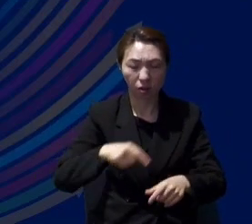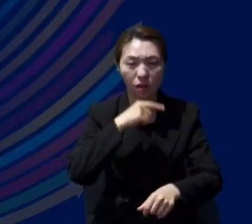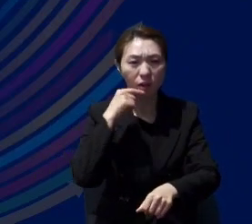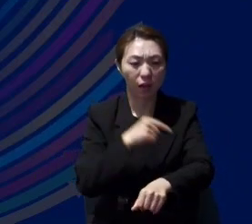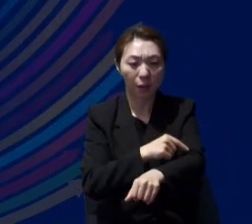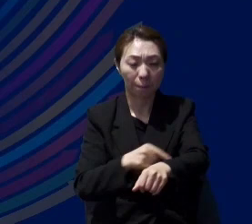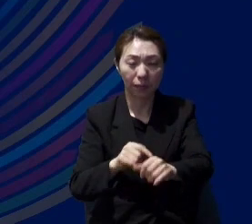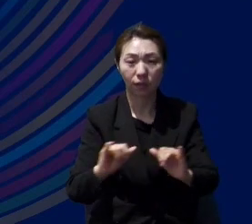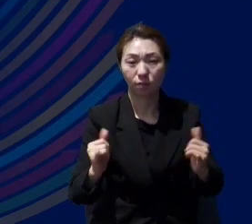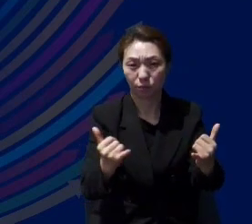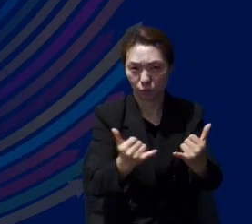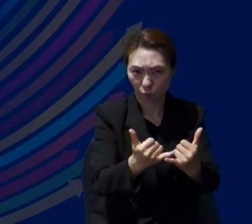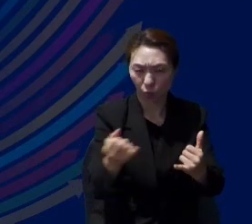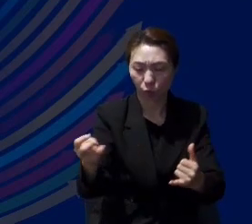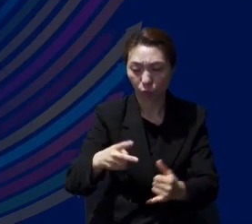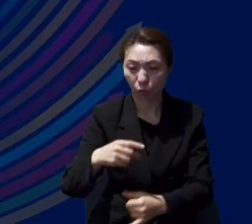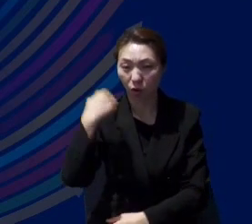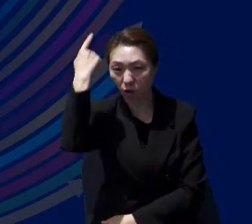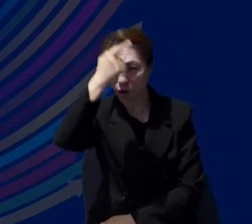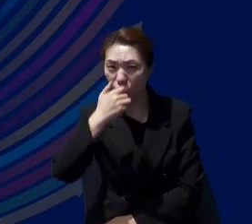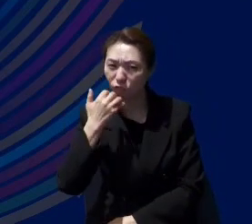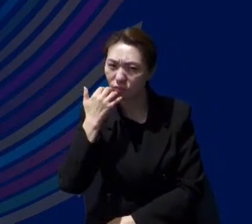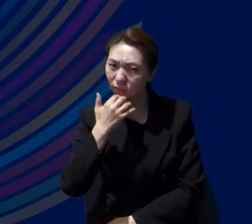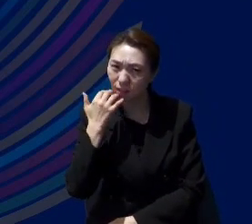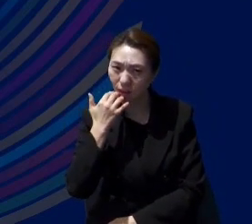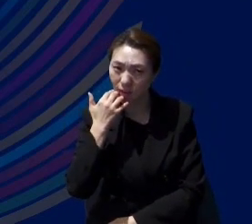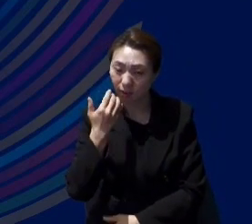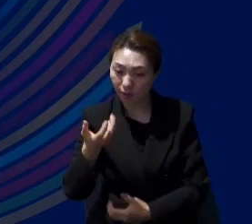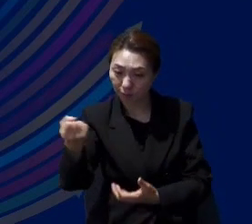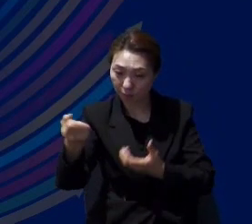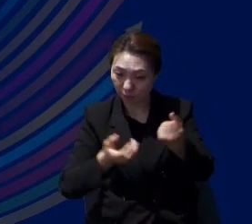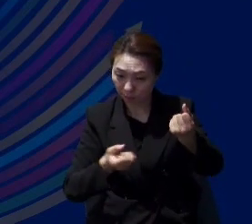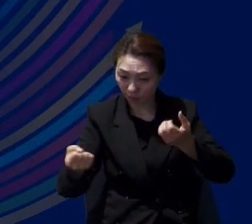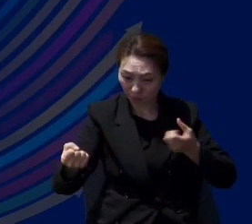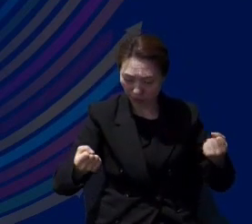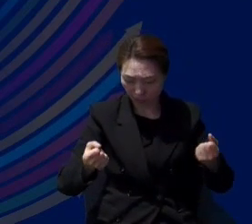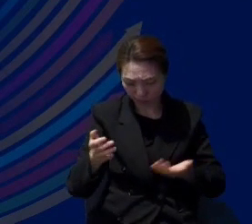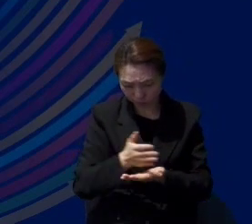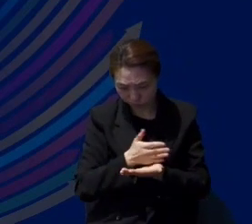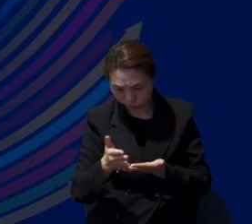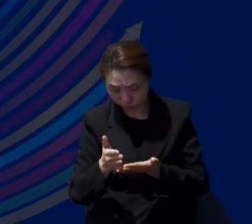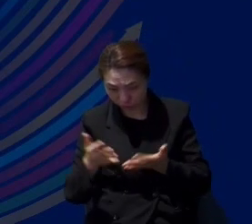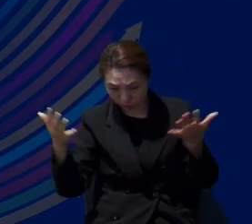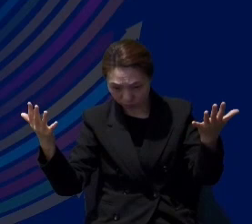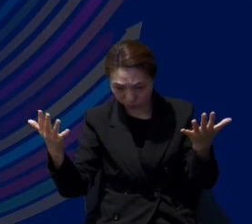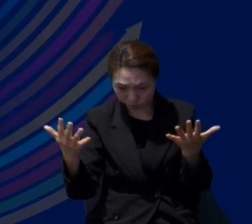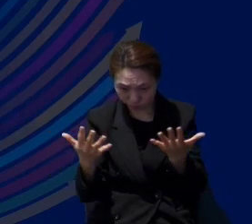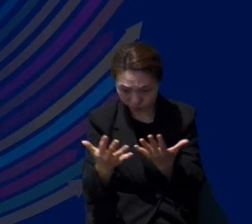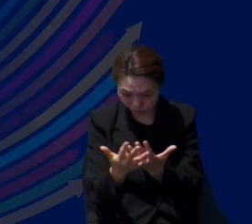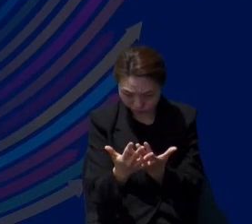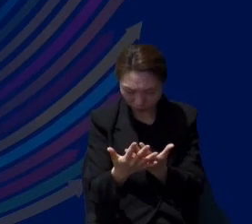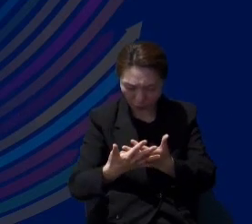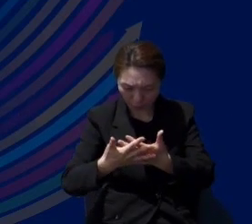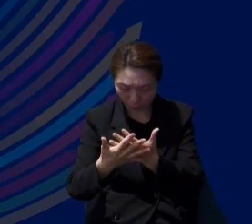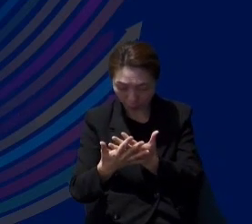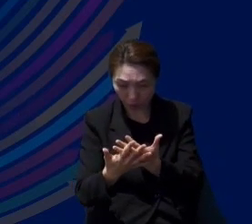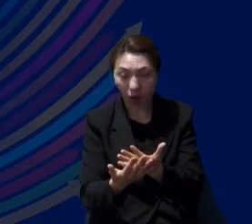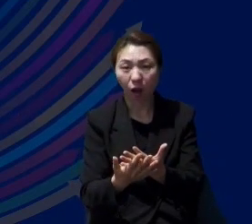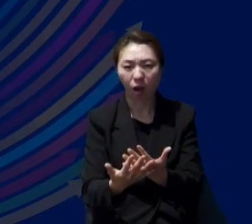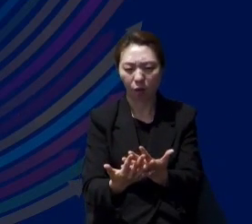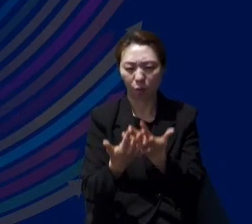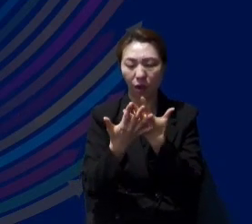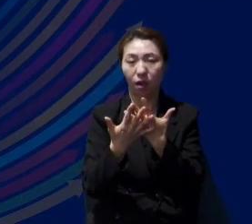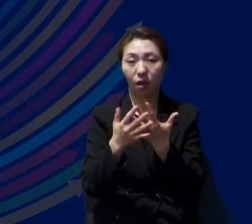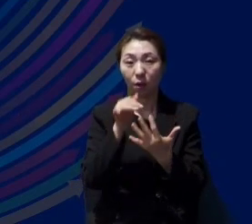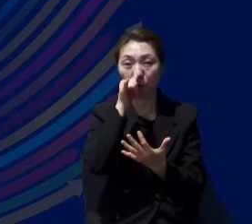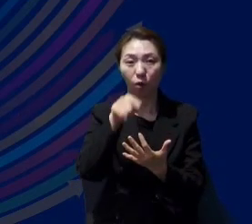and race ethnicity separately. And so we think that doing it this way and crossing these two features potentially provides the opportunity